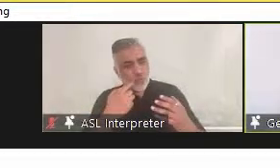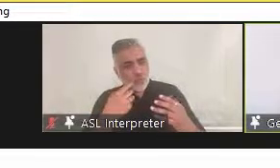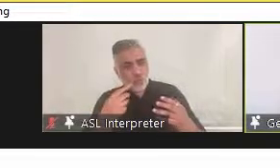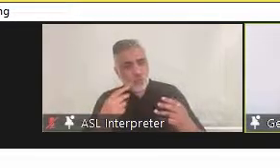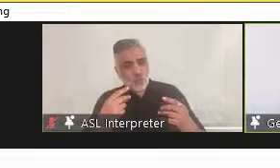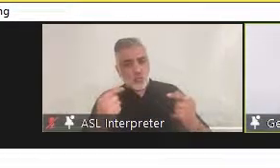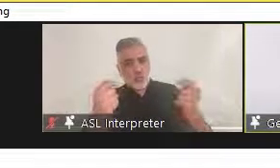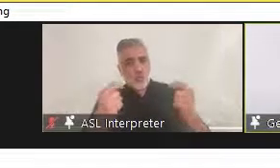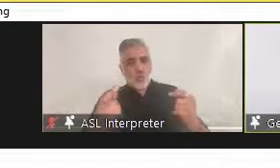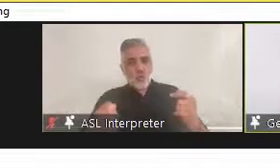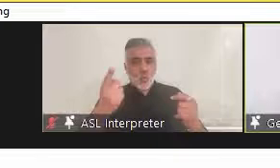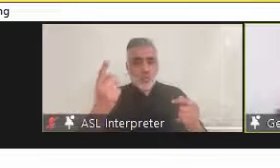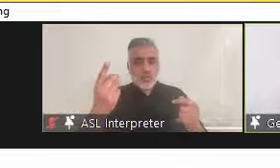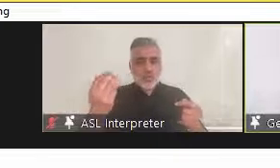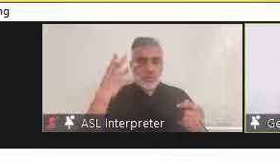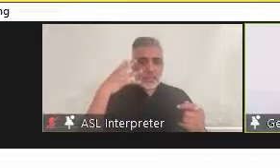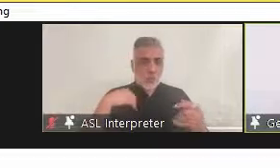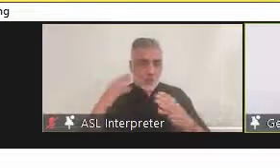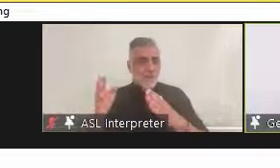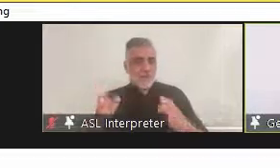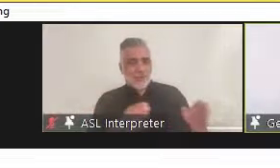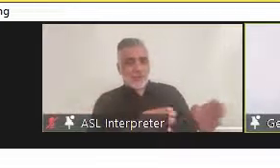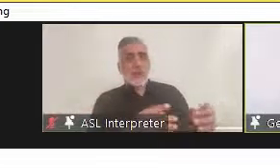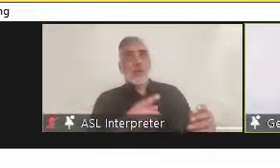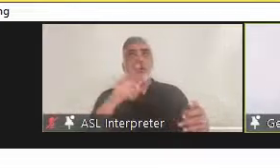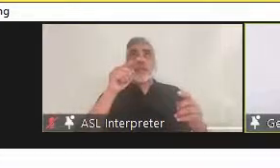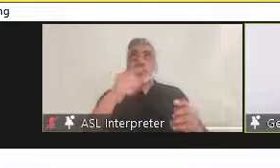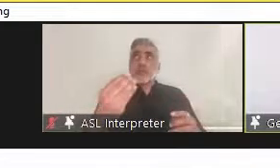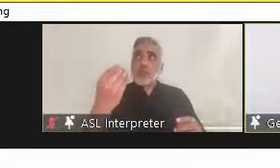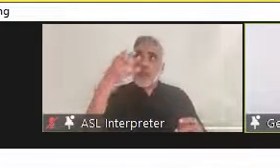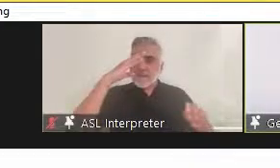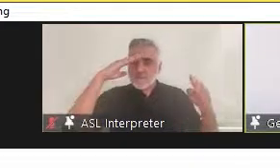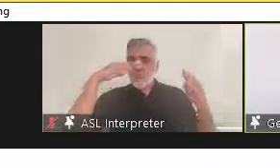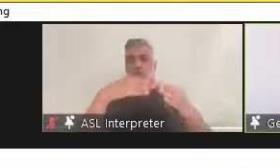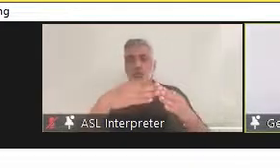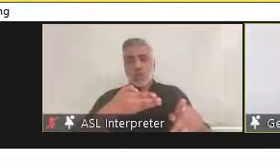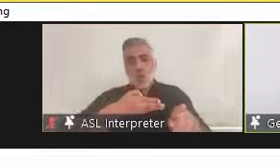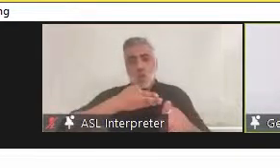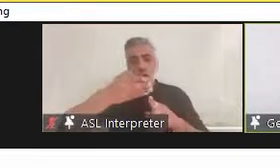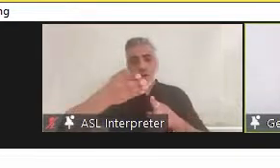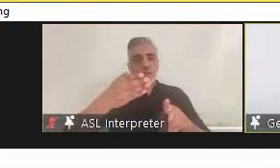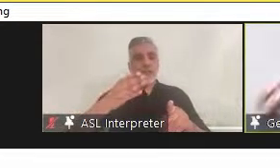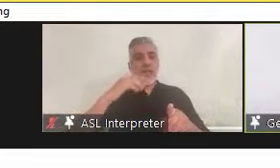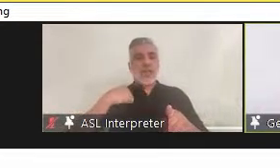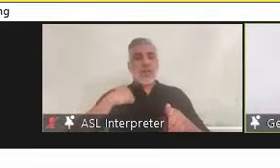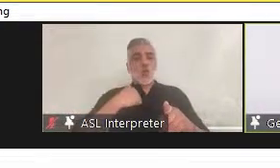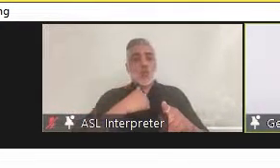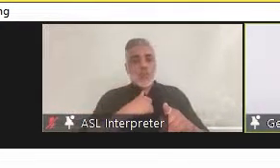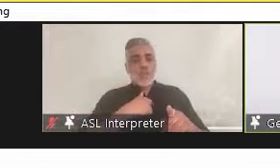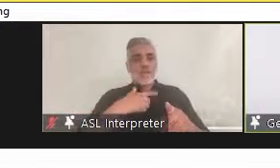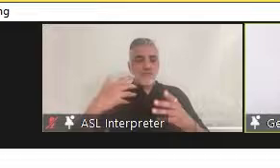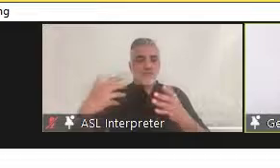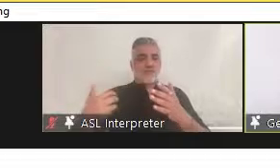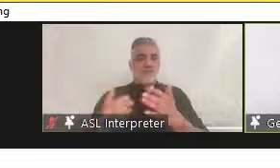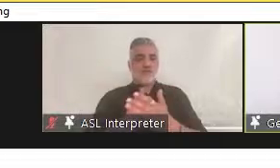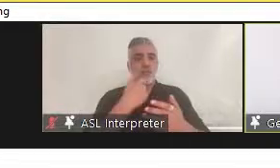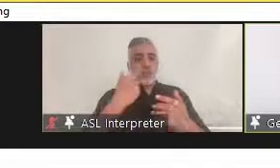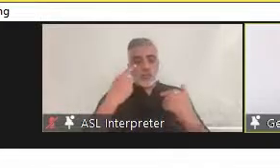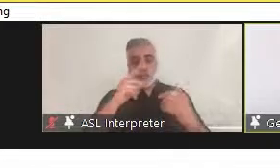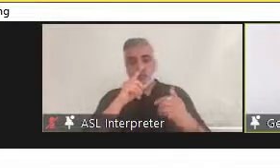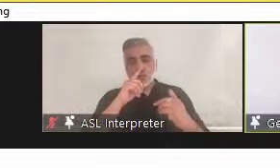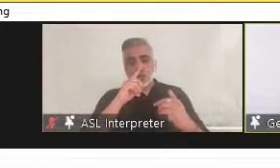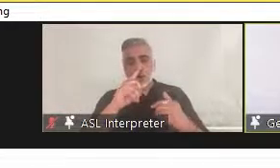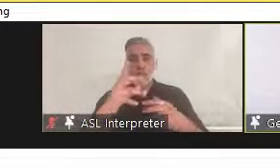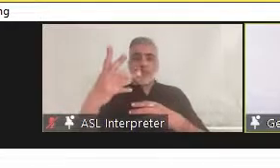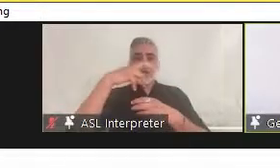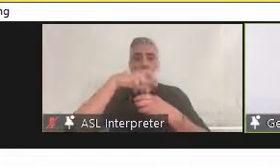one slide that we have prepared, focusing on areas that the project has capitalized to really be